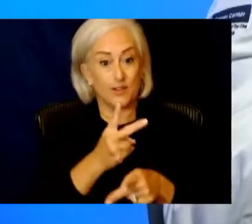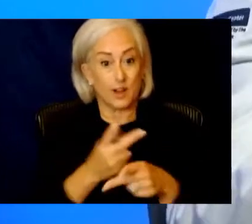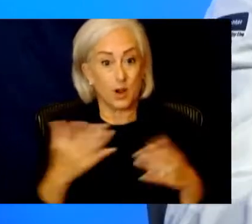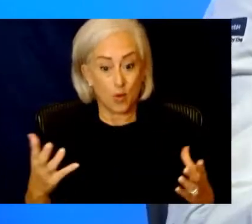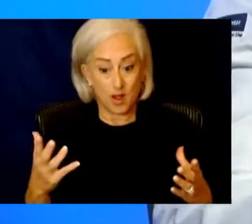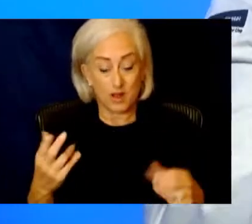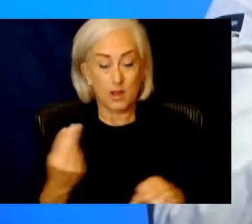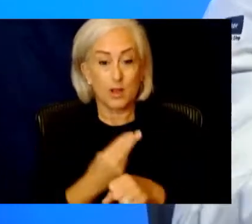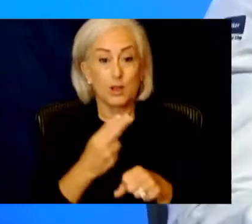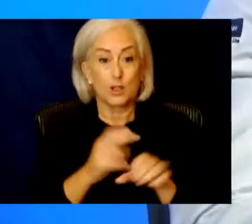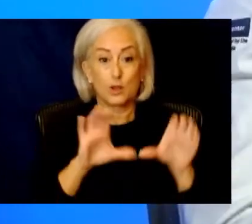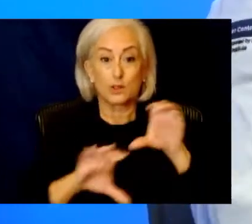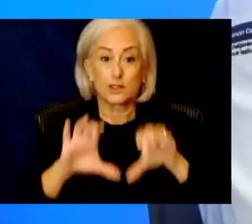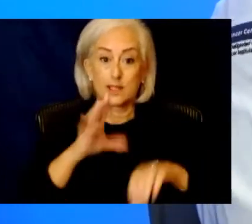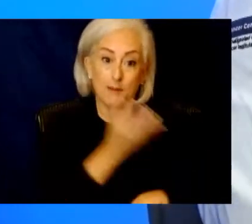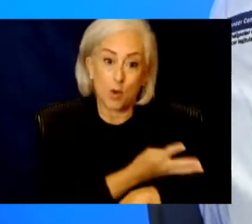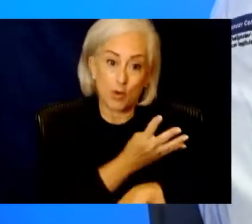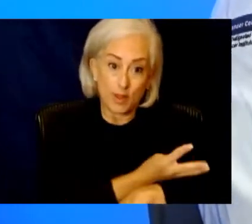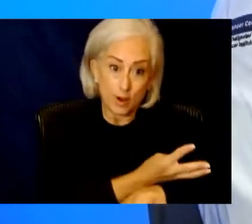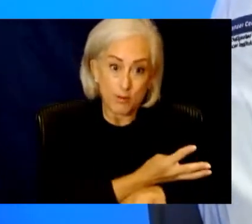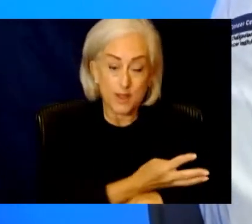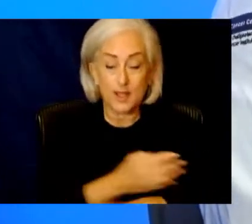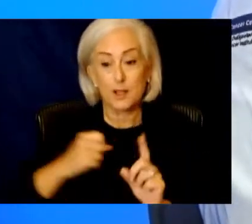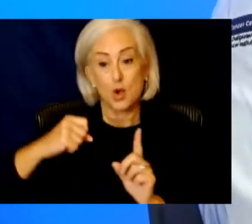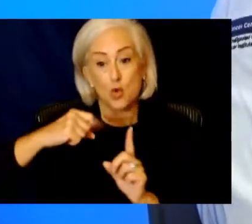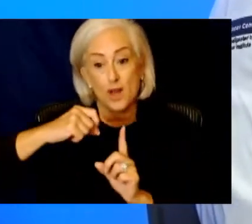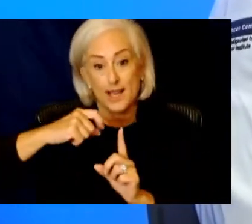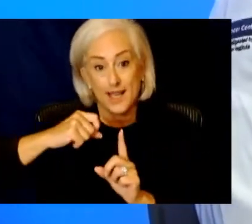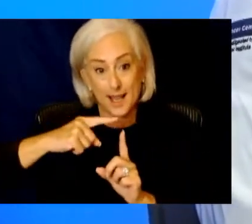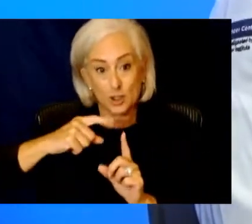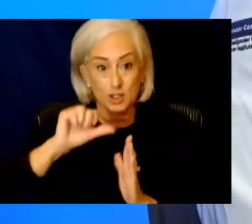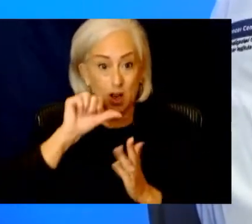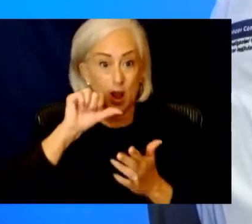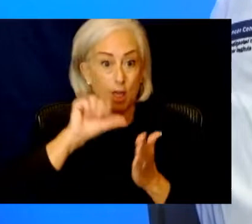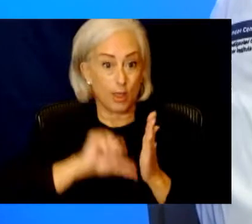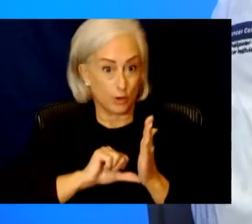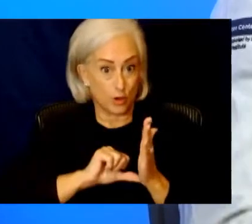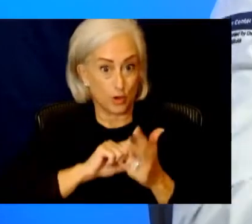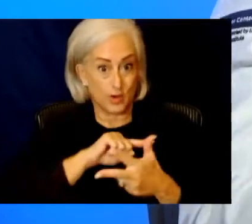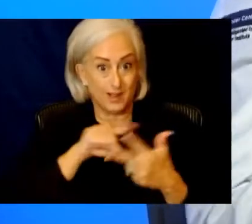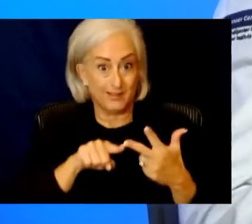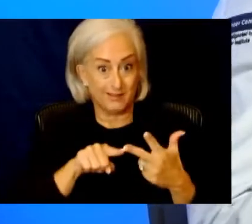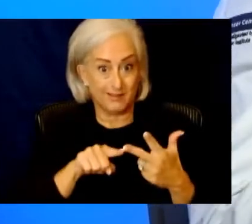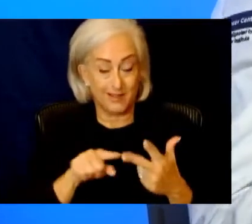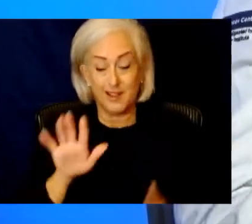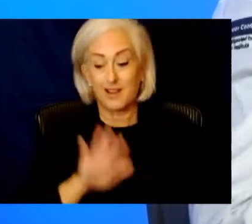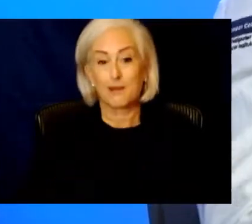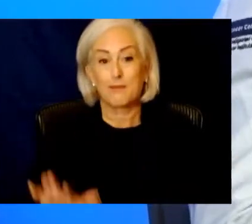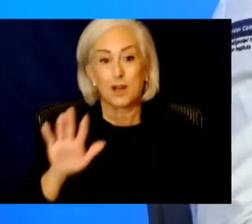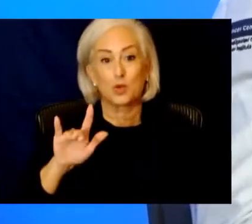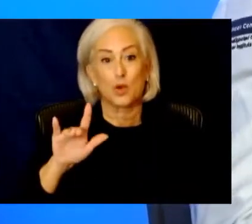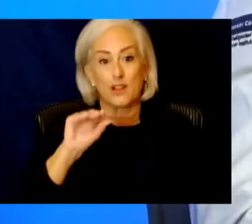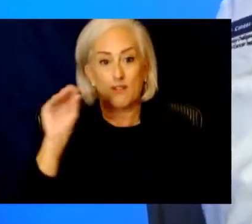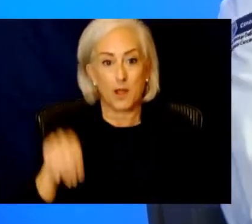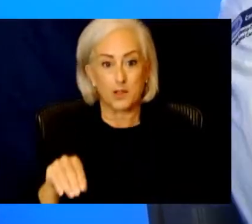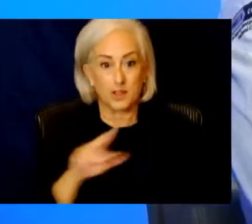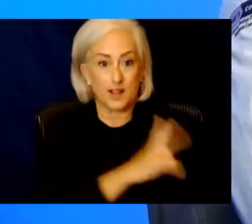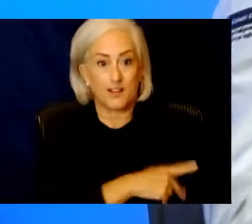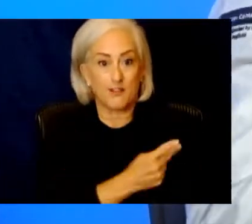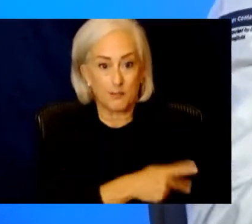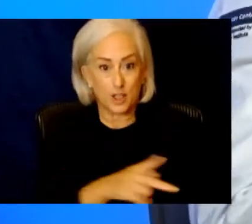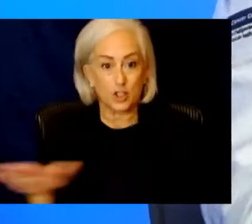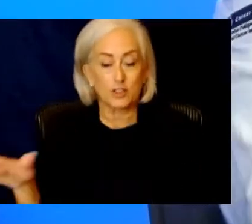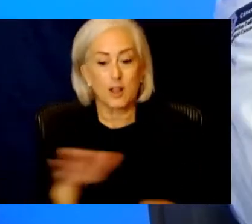chemotherapy, radiation, and surgery. Only about 25% of patients eventually achieve a complete response. That